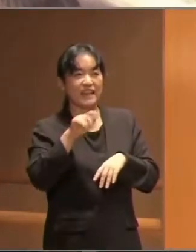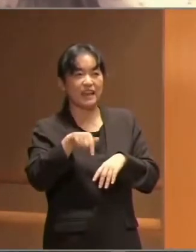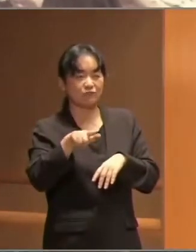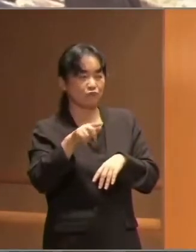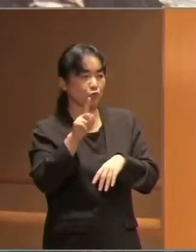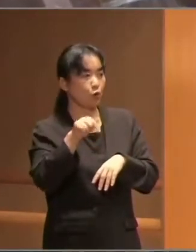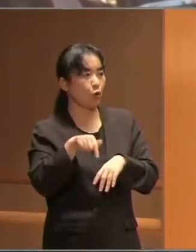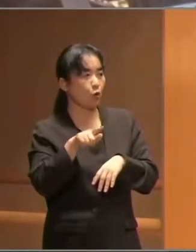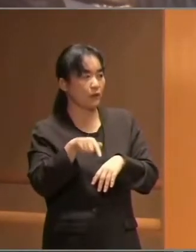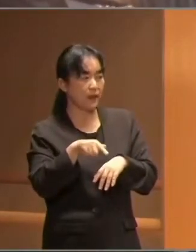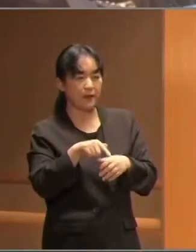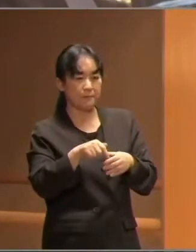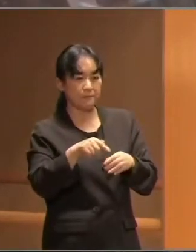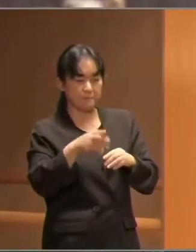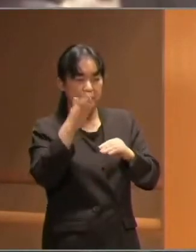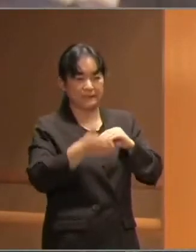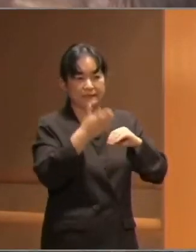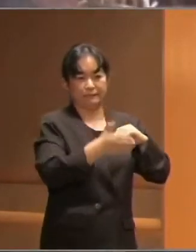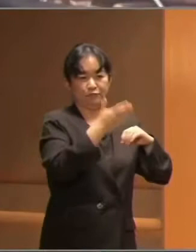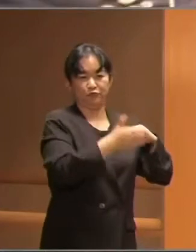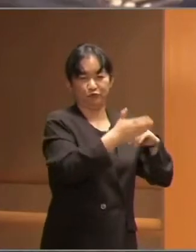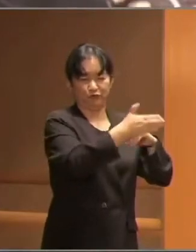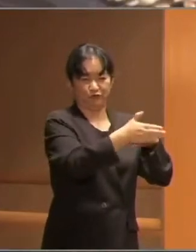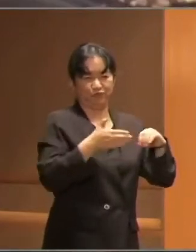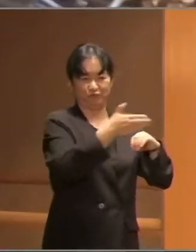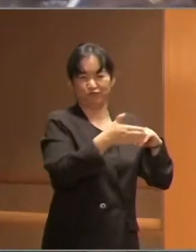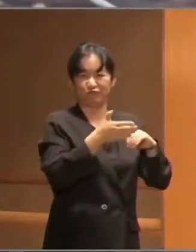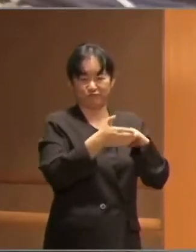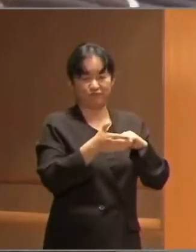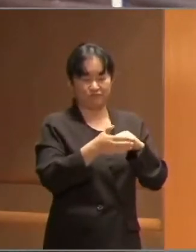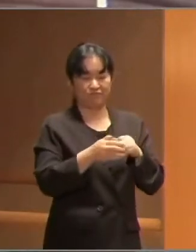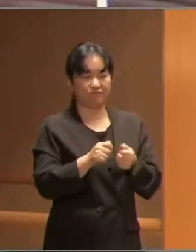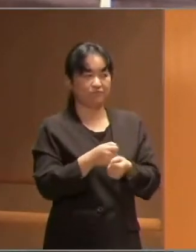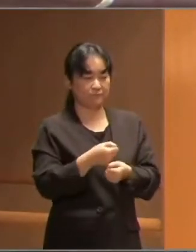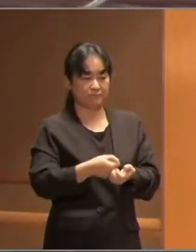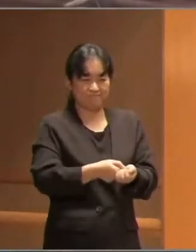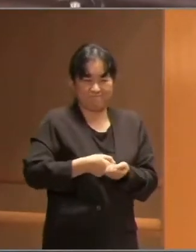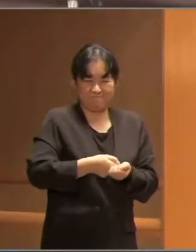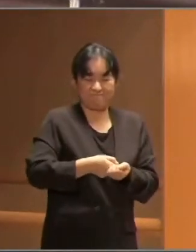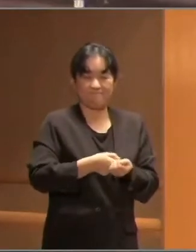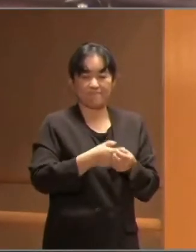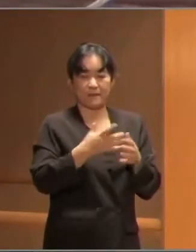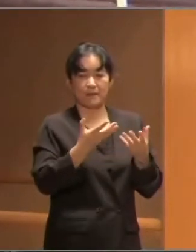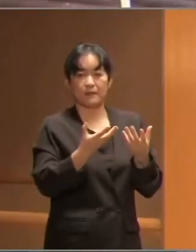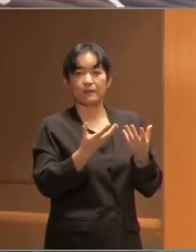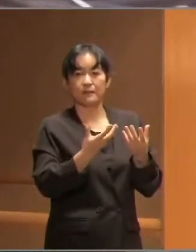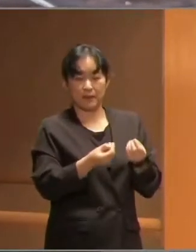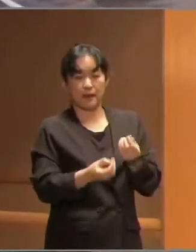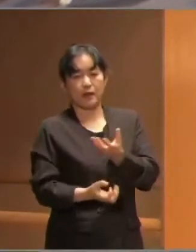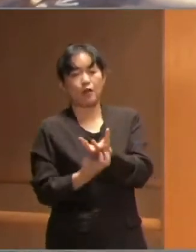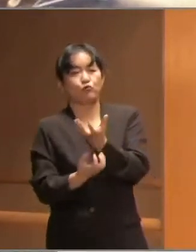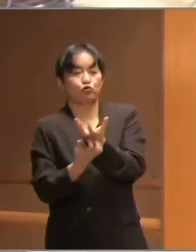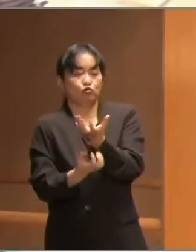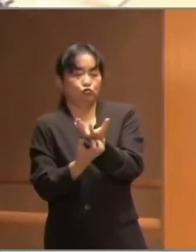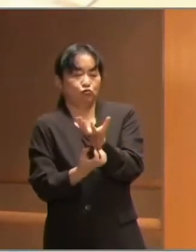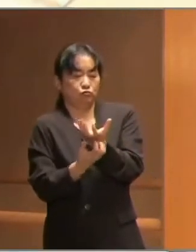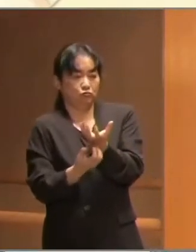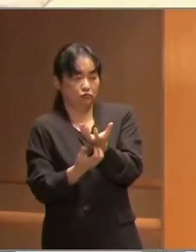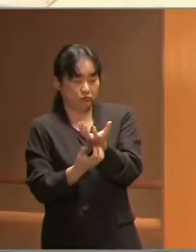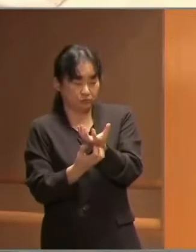chainsaw to cut them into pieces of 1 meter length. And this is what we do.